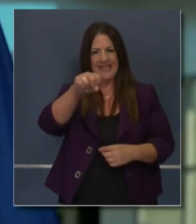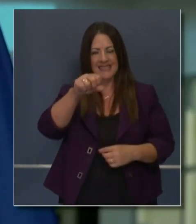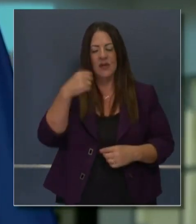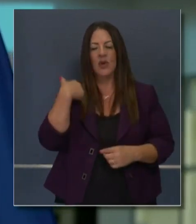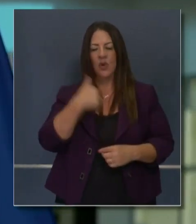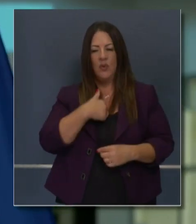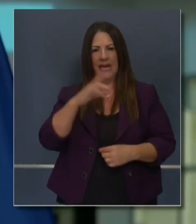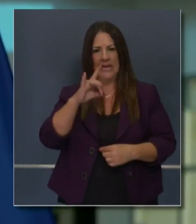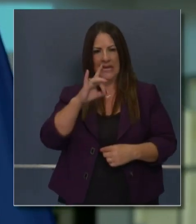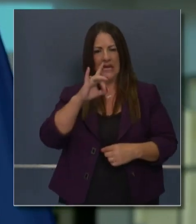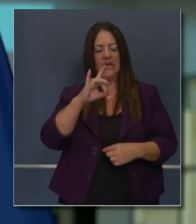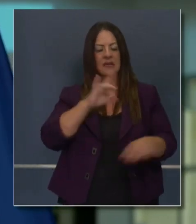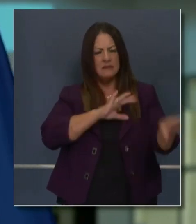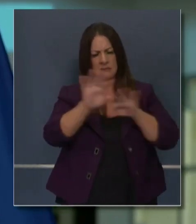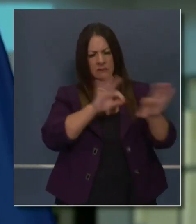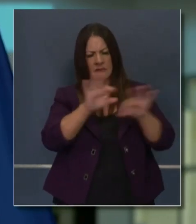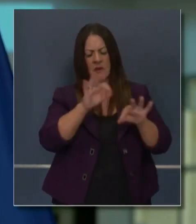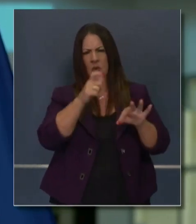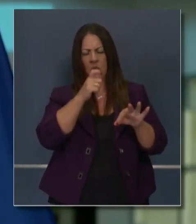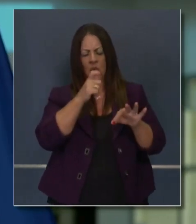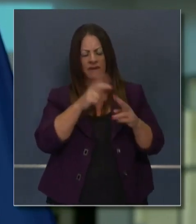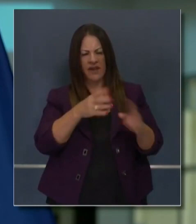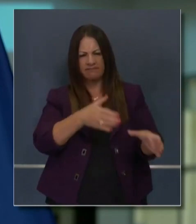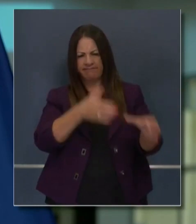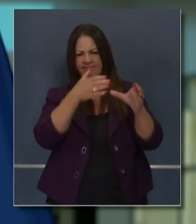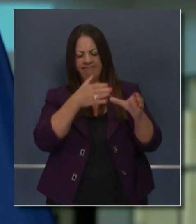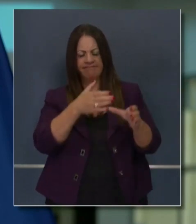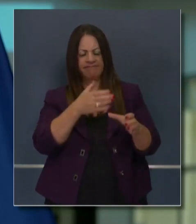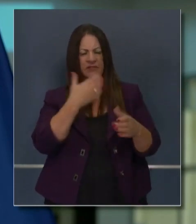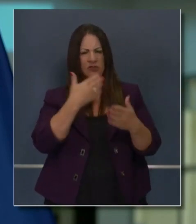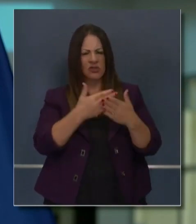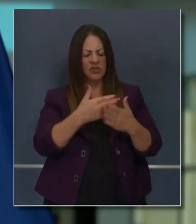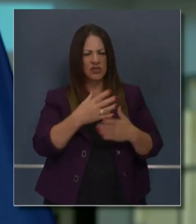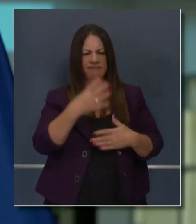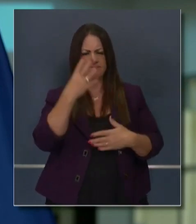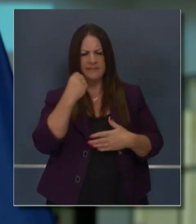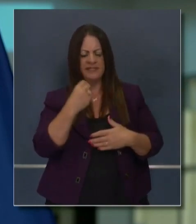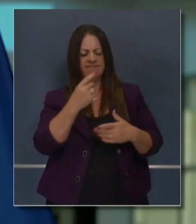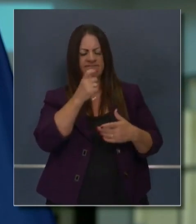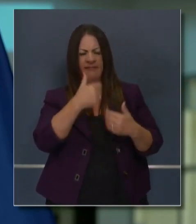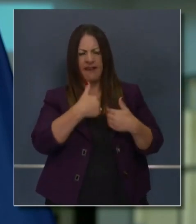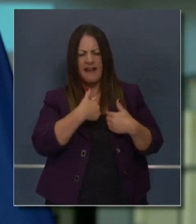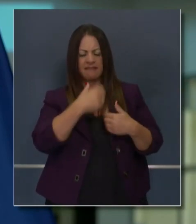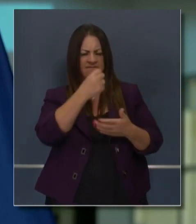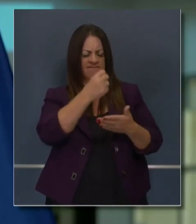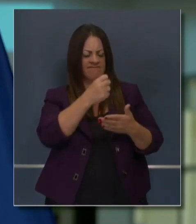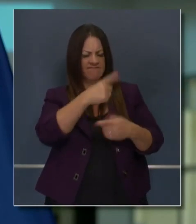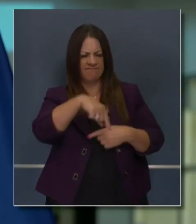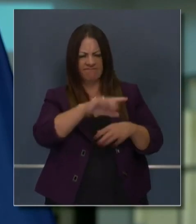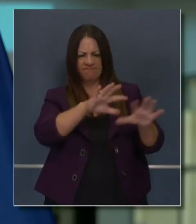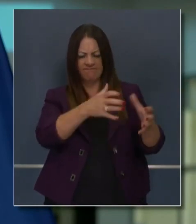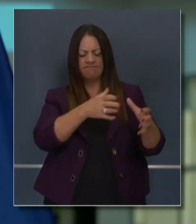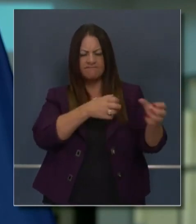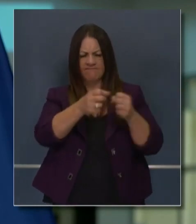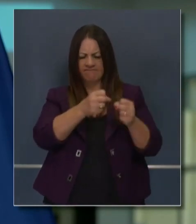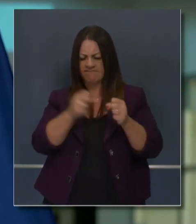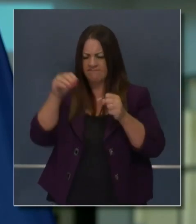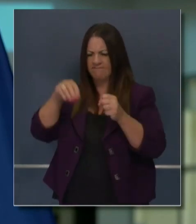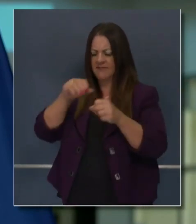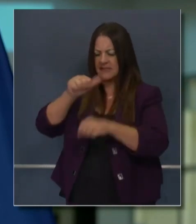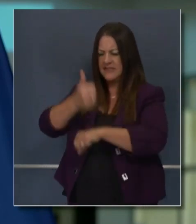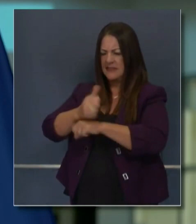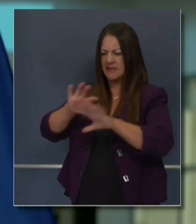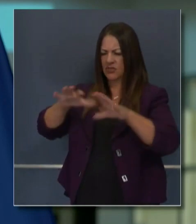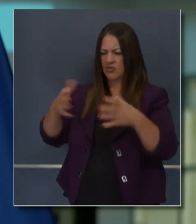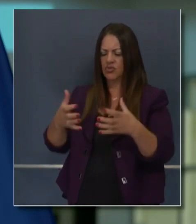track record and experience, and in fact are exactly the people the federal government look to help look at safety of these